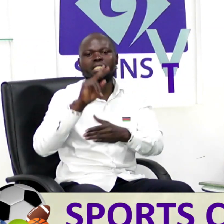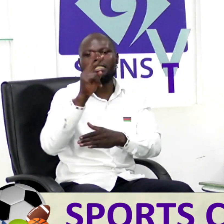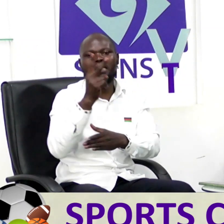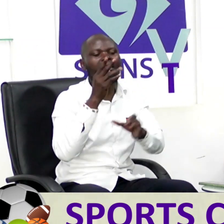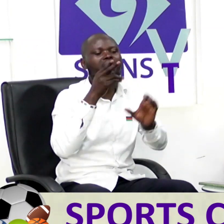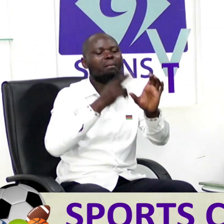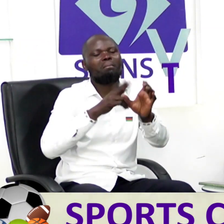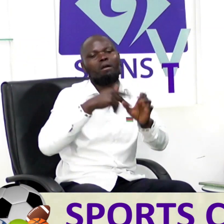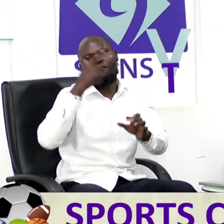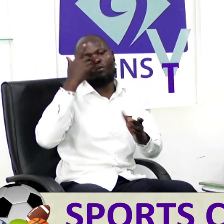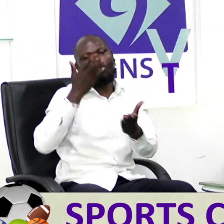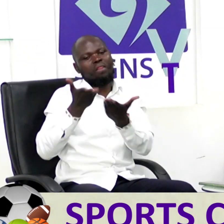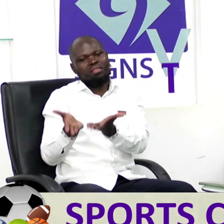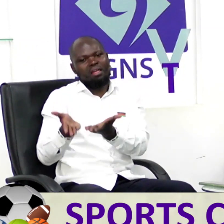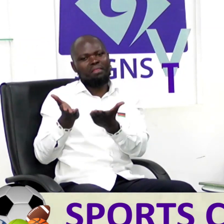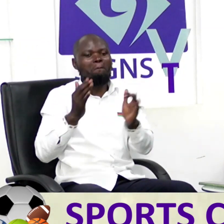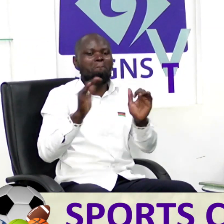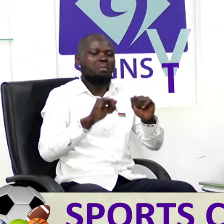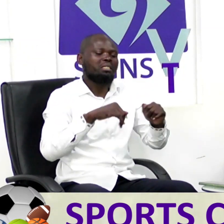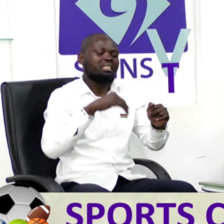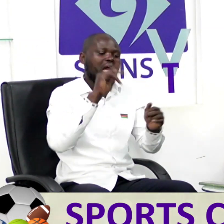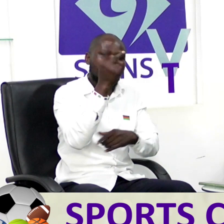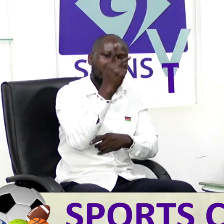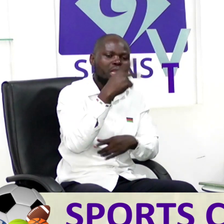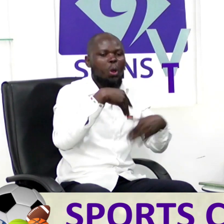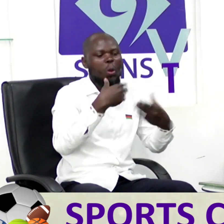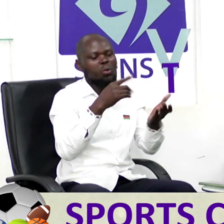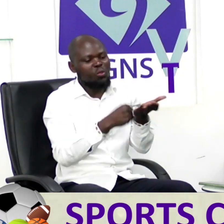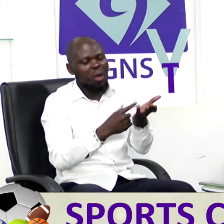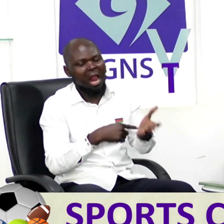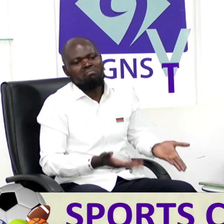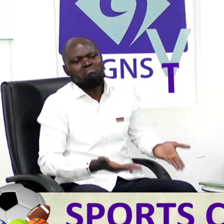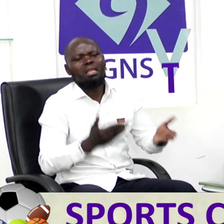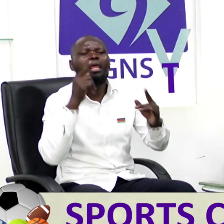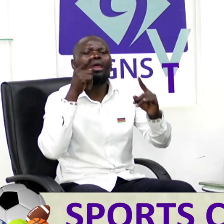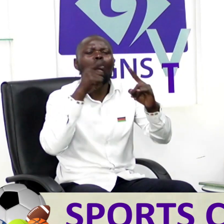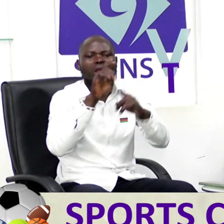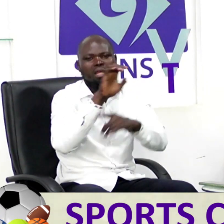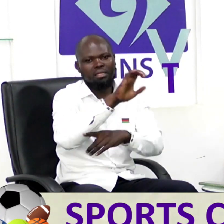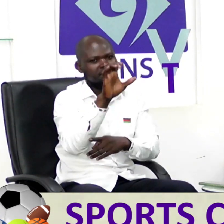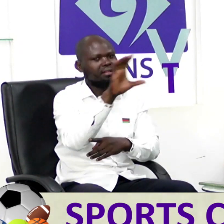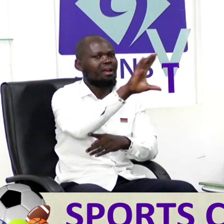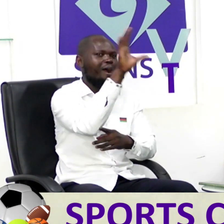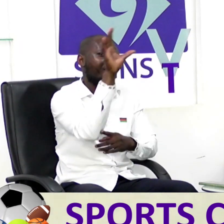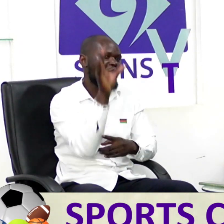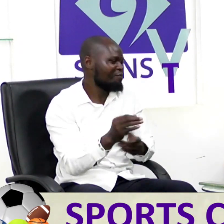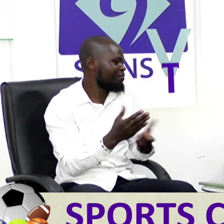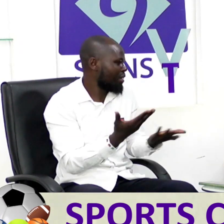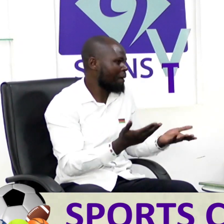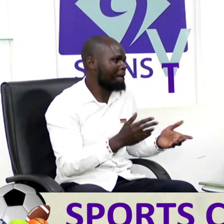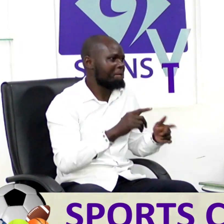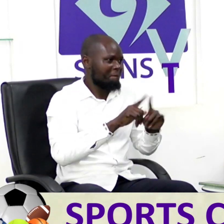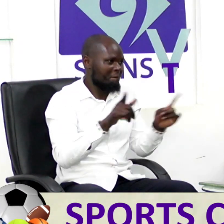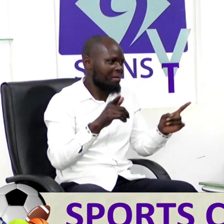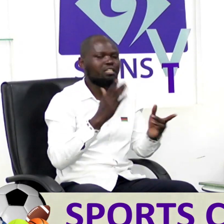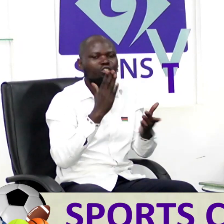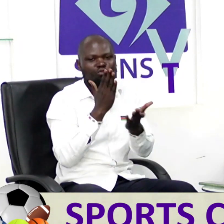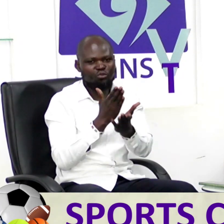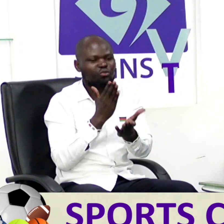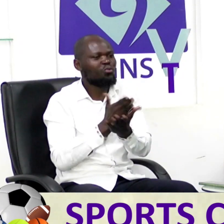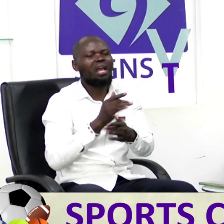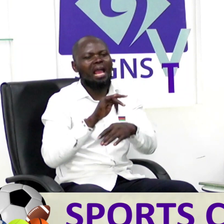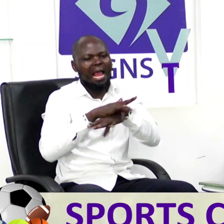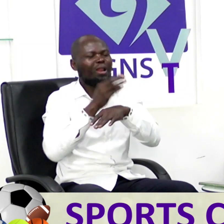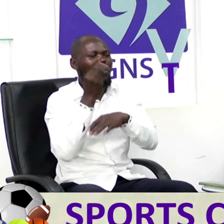in Afcon, and I hope a lot of opportunities will open so that Kenya and Uganda can really join and represent the